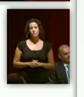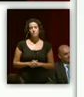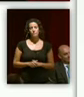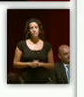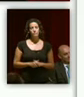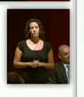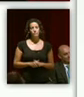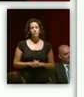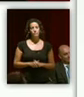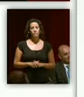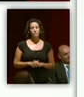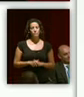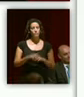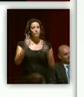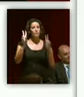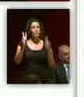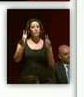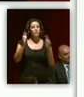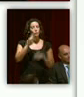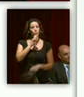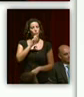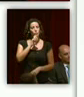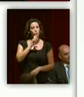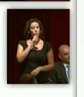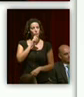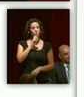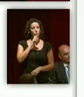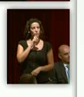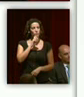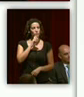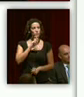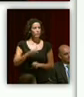session. It is entitled